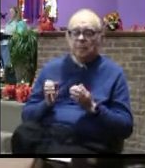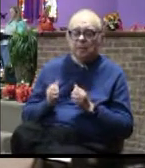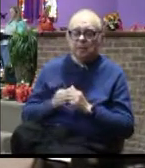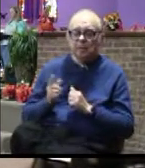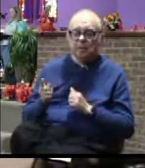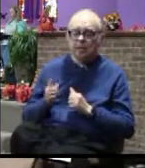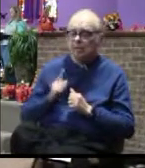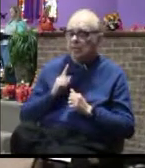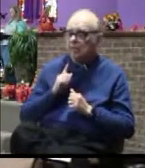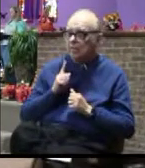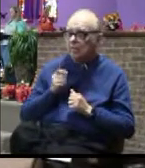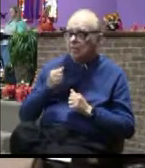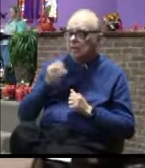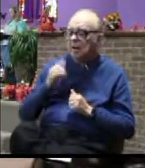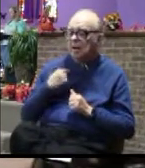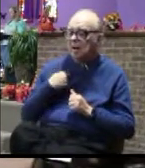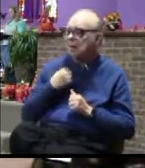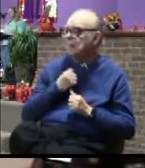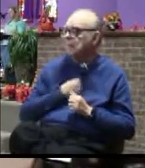and God I'm so sorry